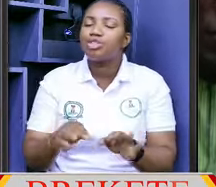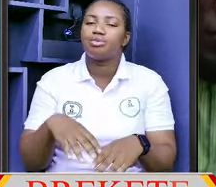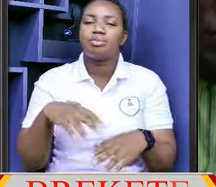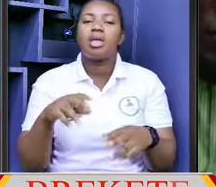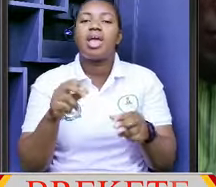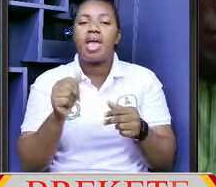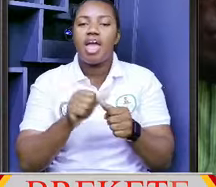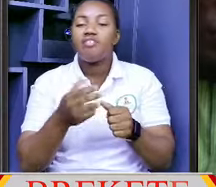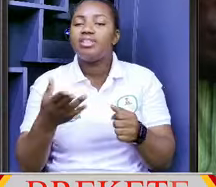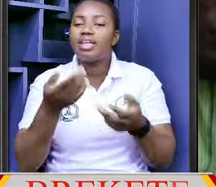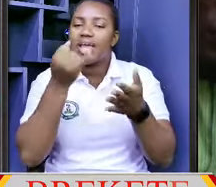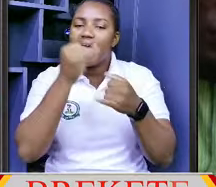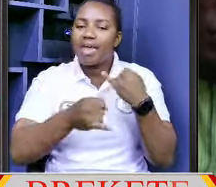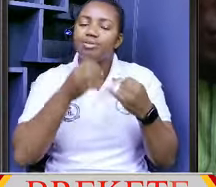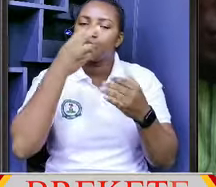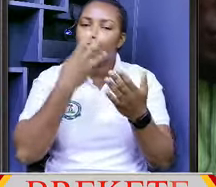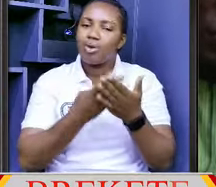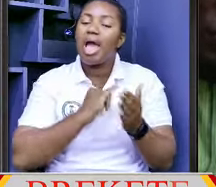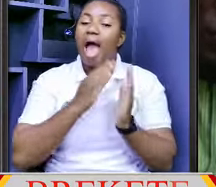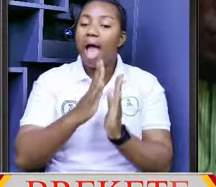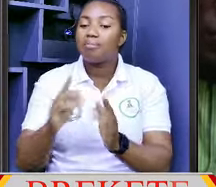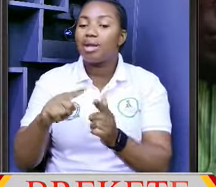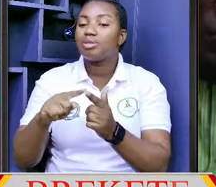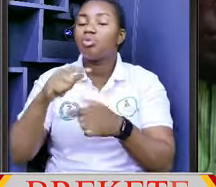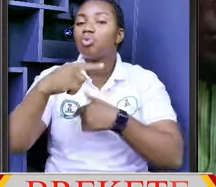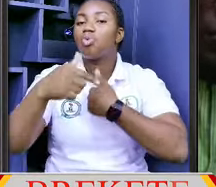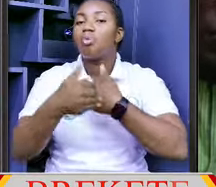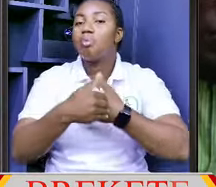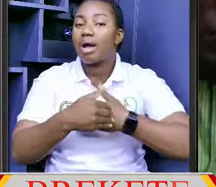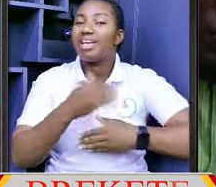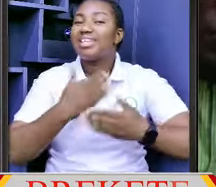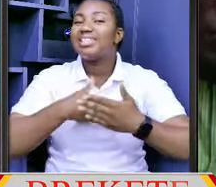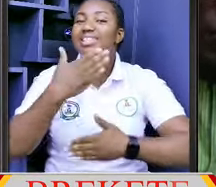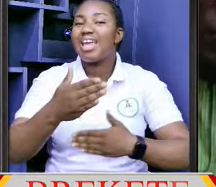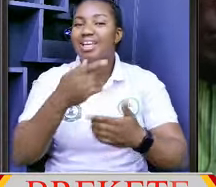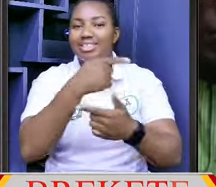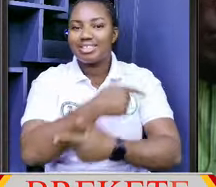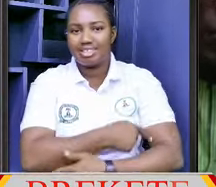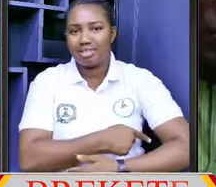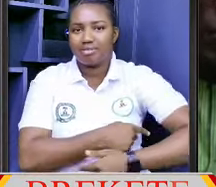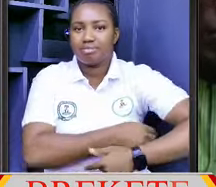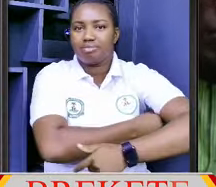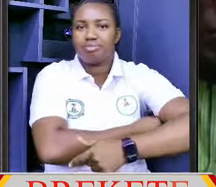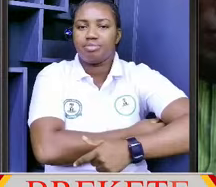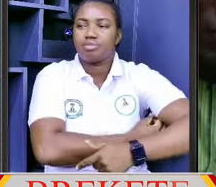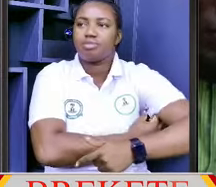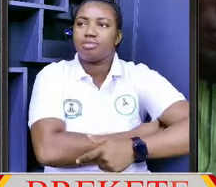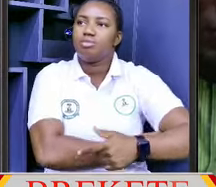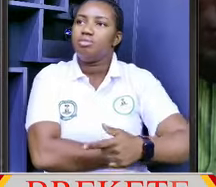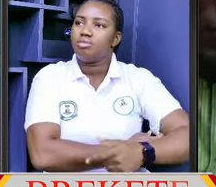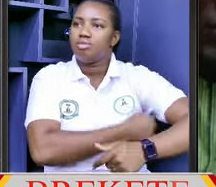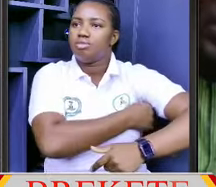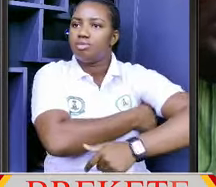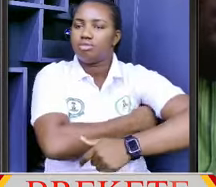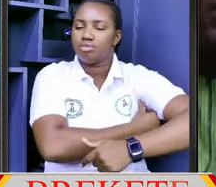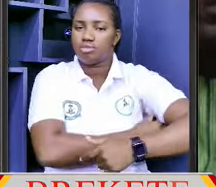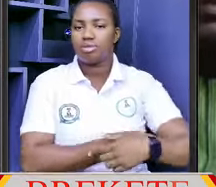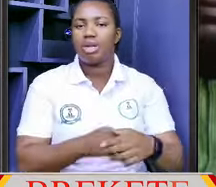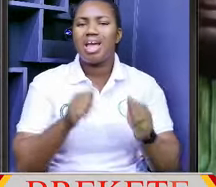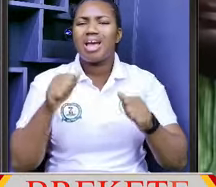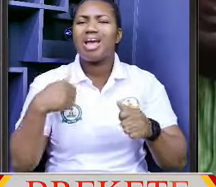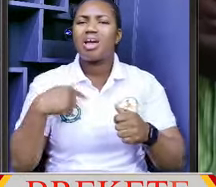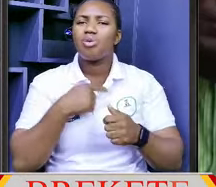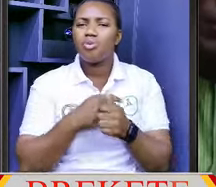well. I plan to go back the following day because I was on duty. Sir, can we fast forward to the issue at